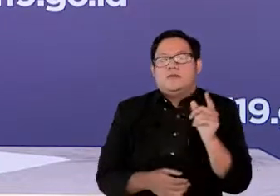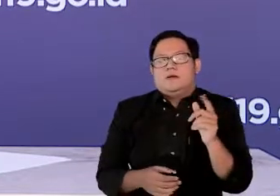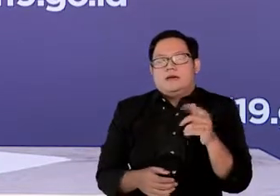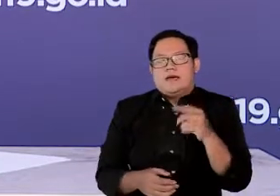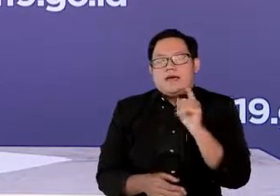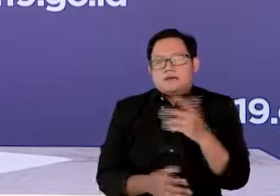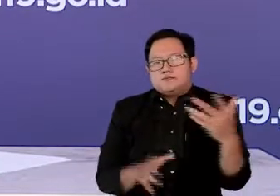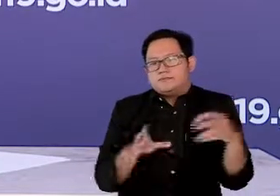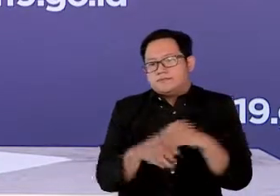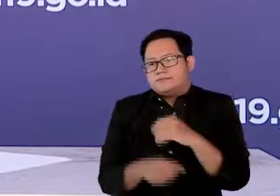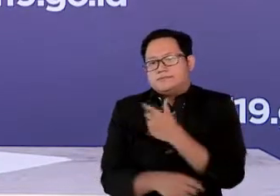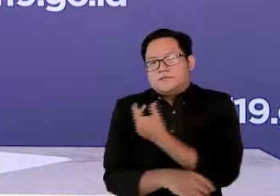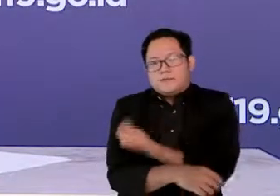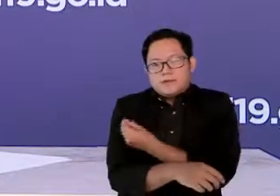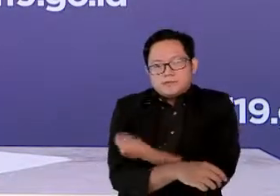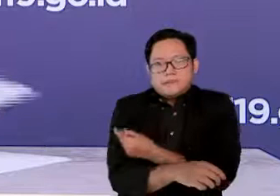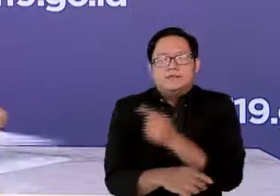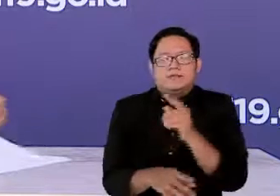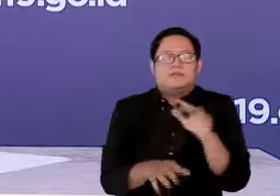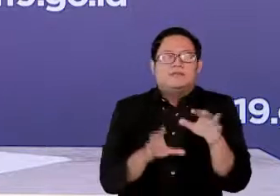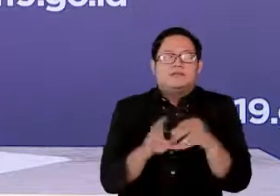following steps have been taken.